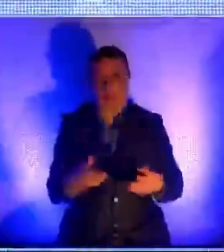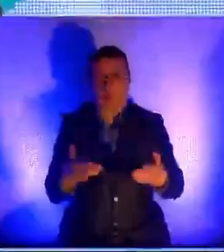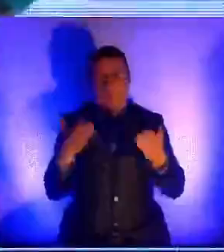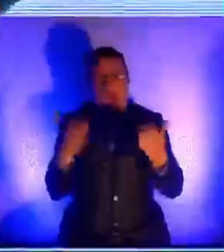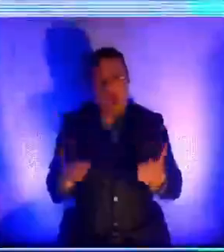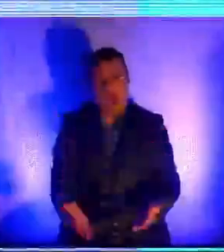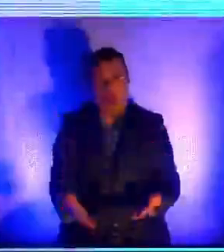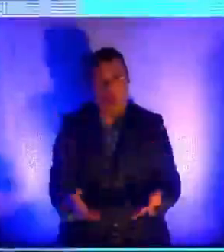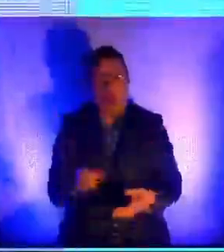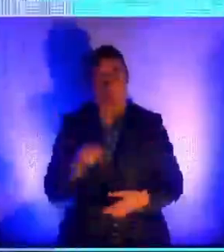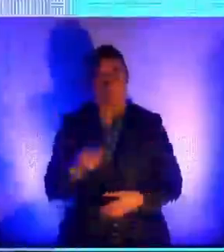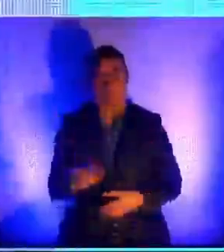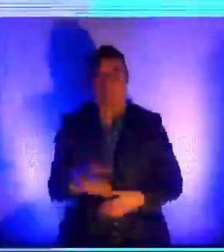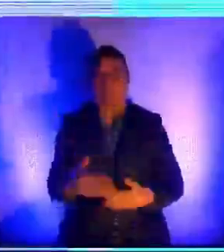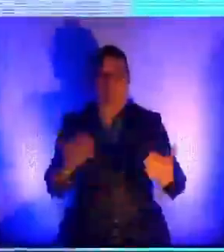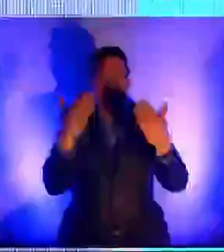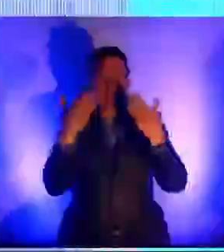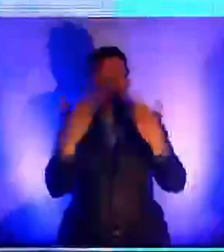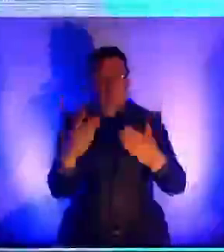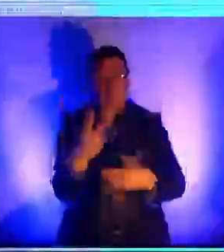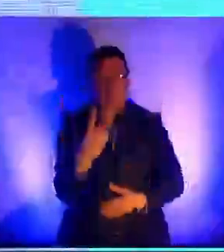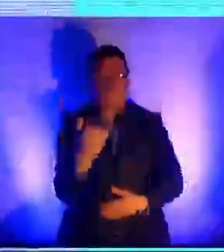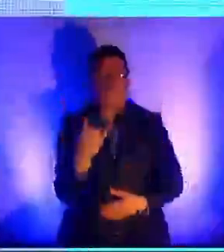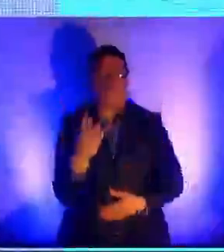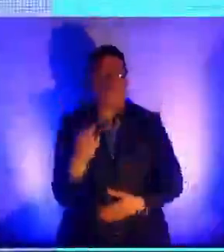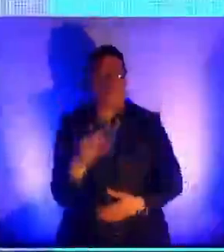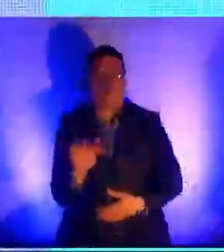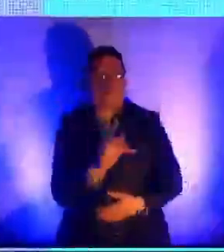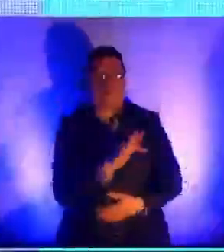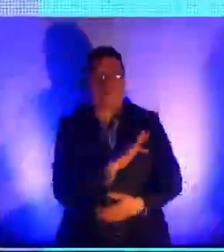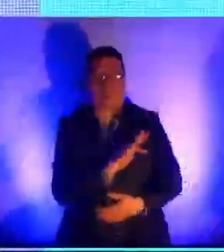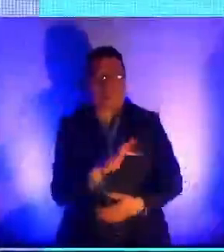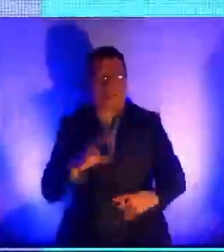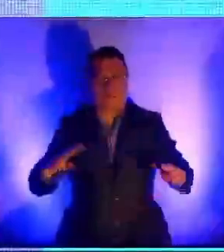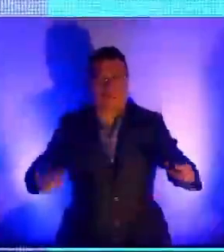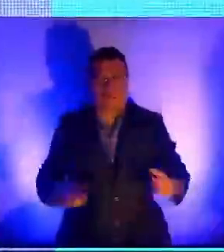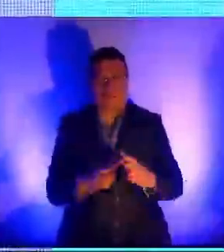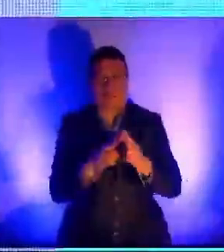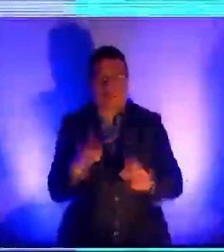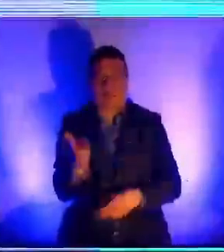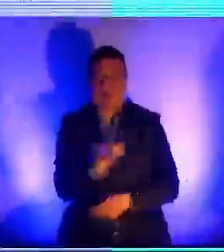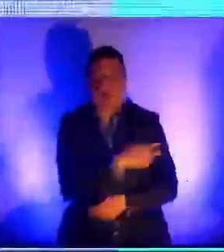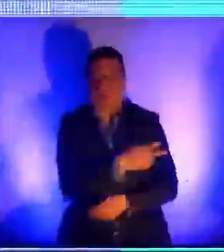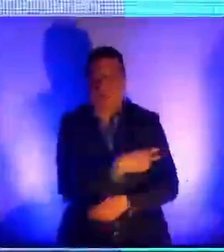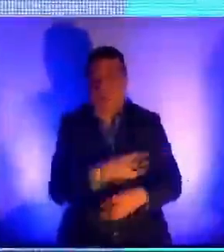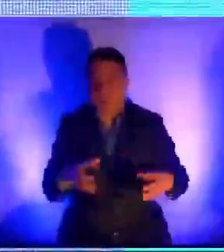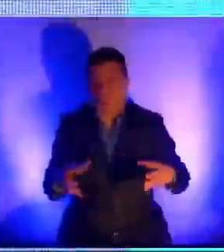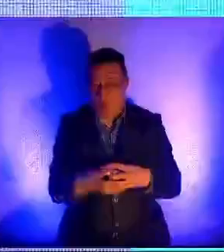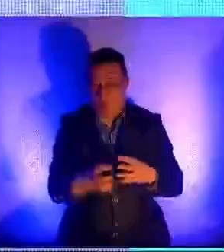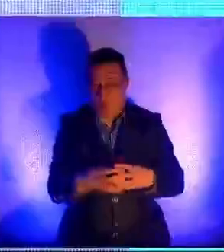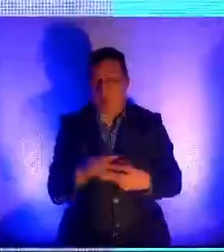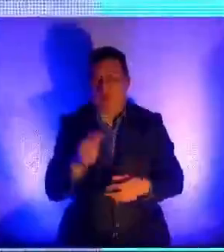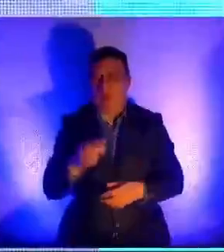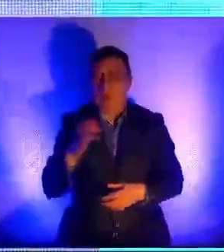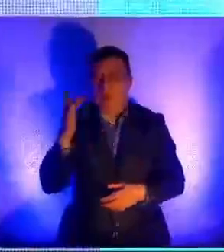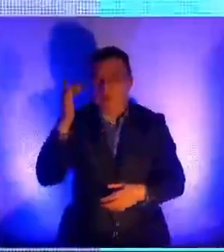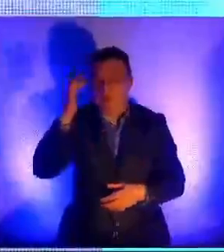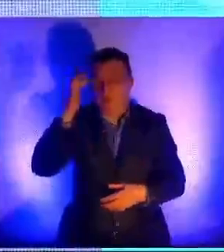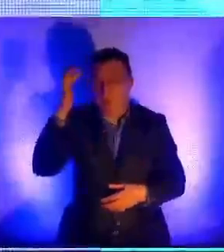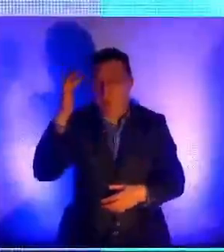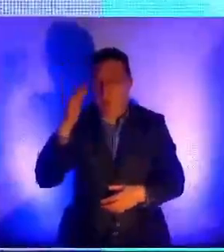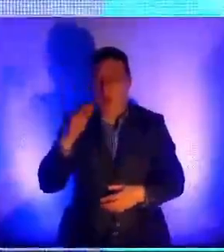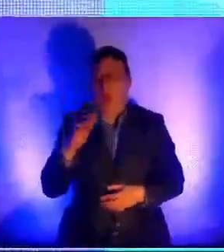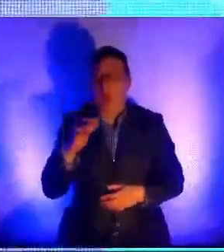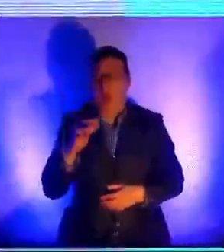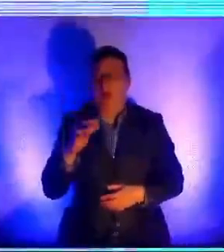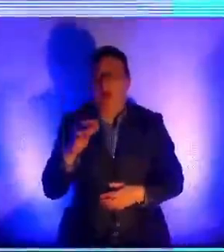A continuación, vamos a dejar un saludo en vivo desde París, desde Francia, con el jefe de la Unidad de Tecnología e Inteligencia Artificial en